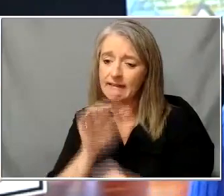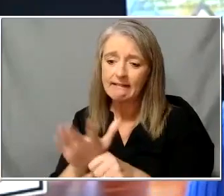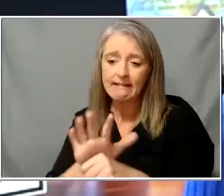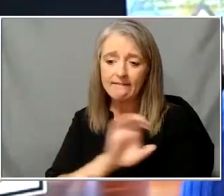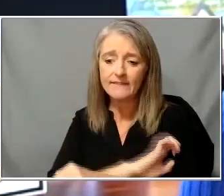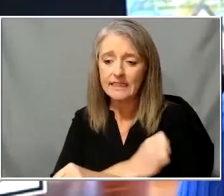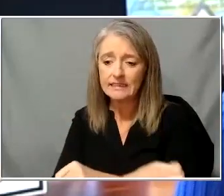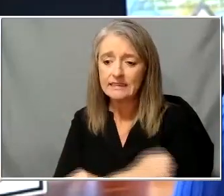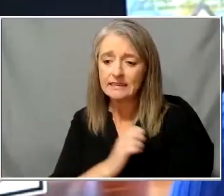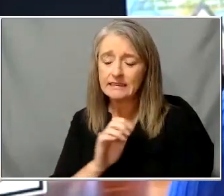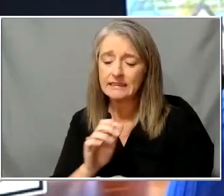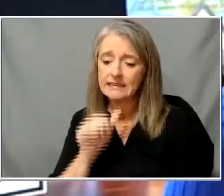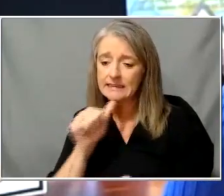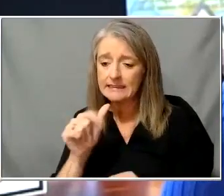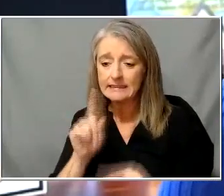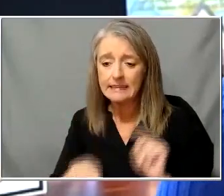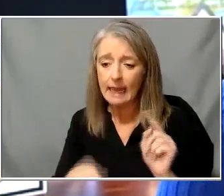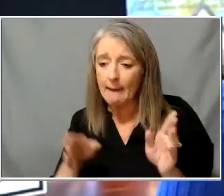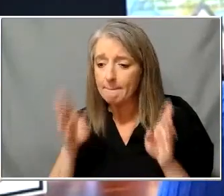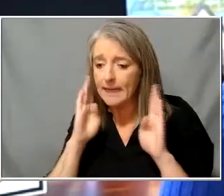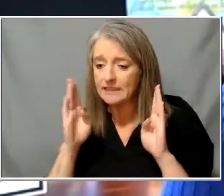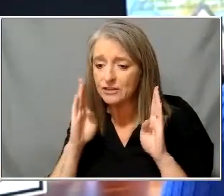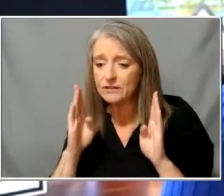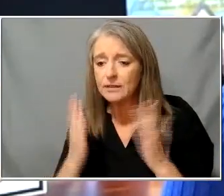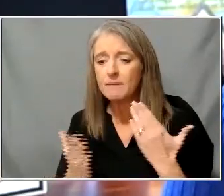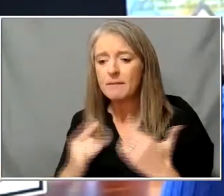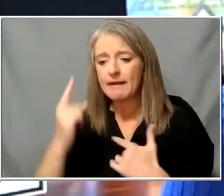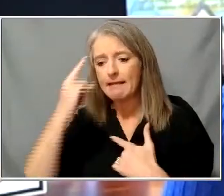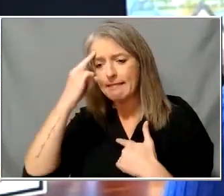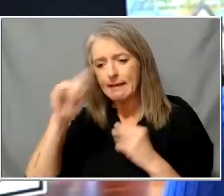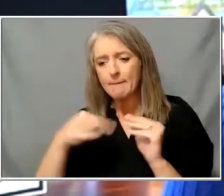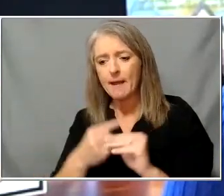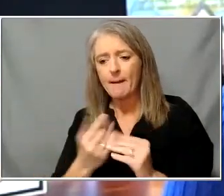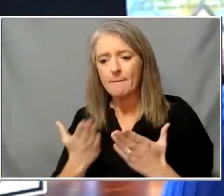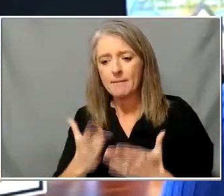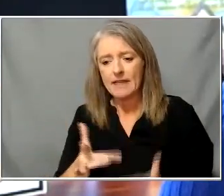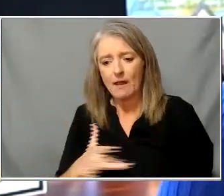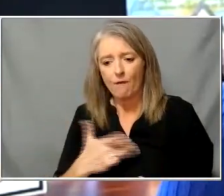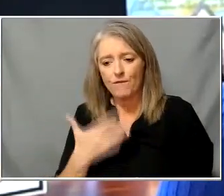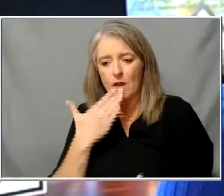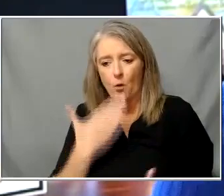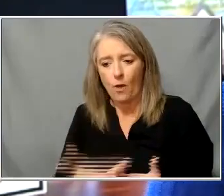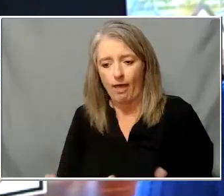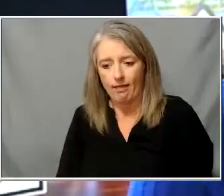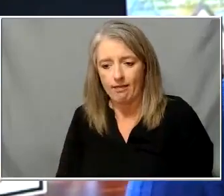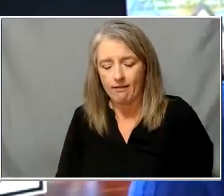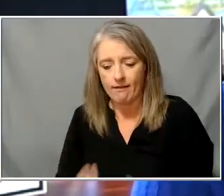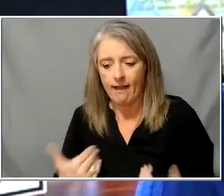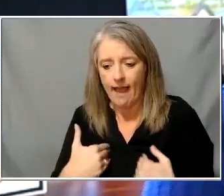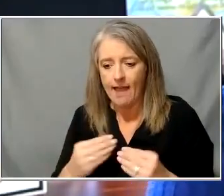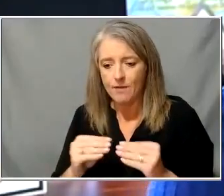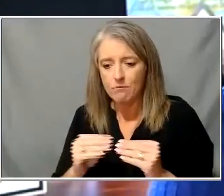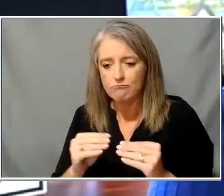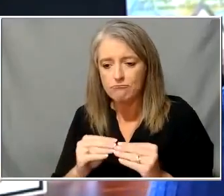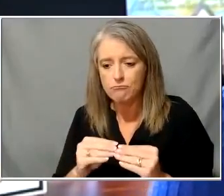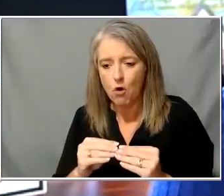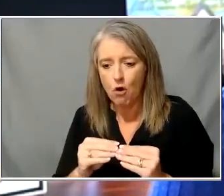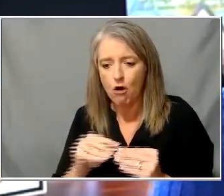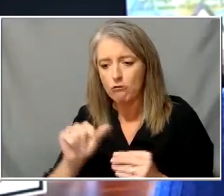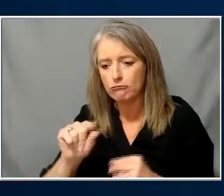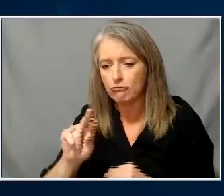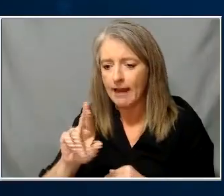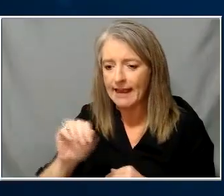not seeming to pay attention, you might just think about maybe they don't feel well and just have a little more mercy, a little more